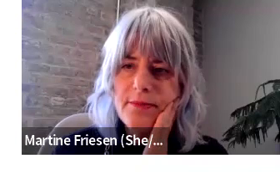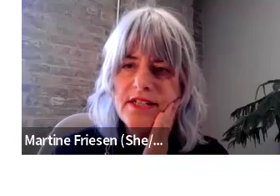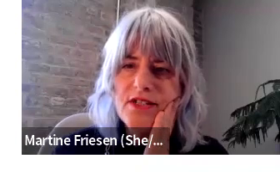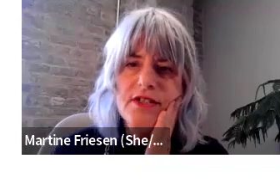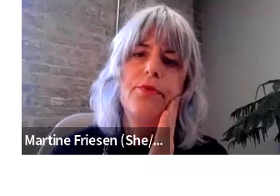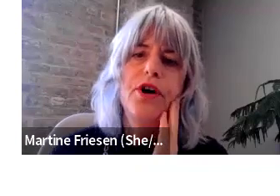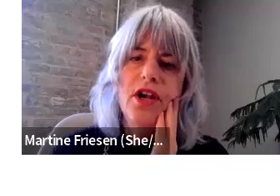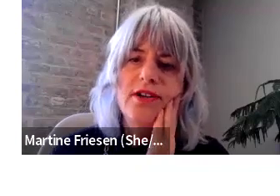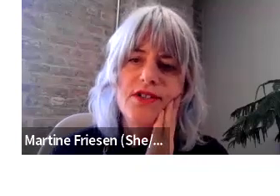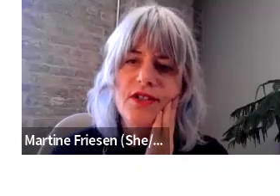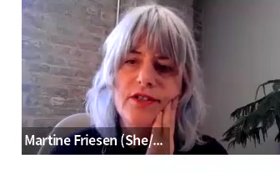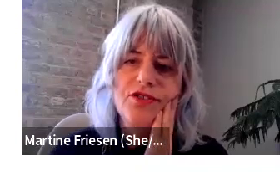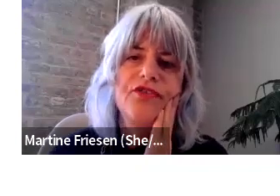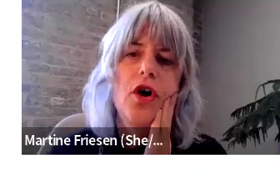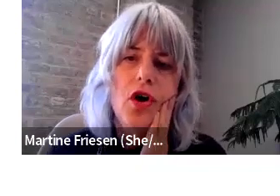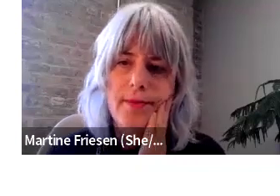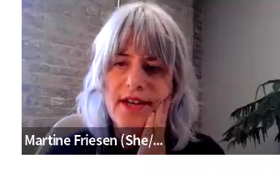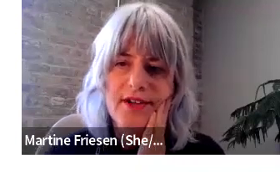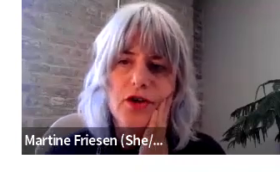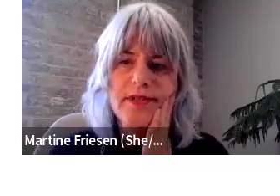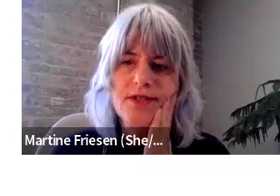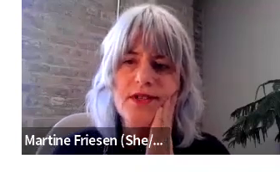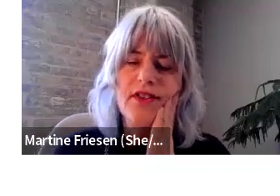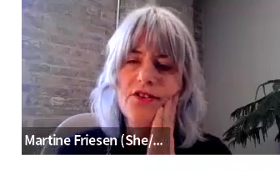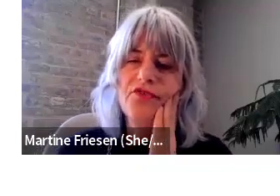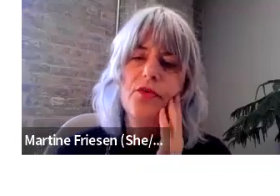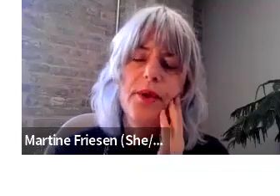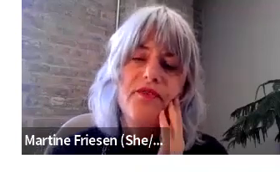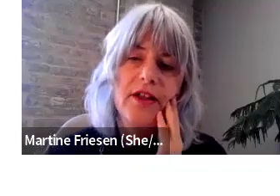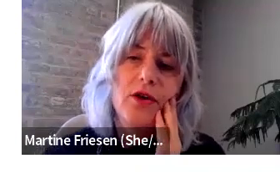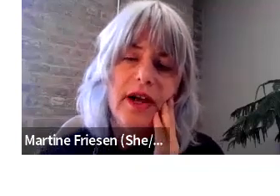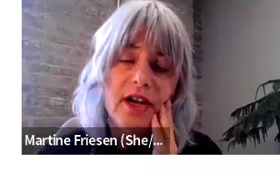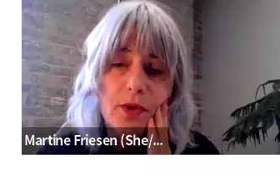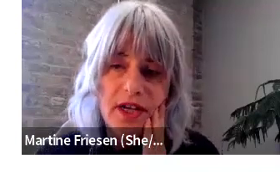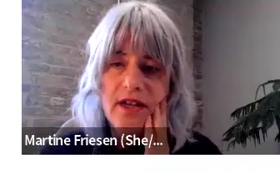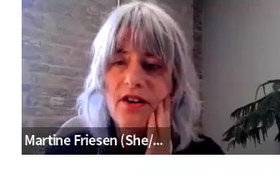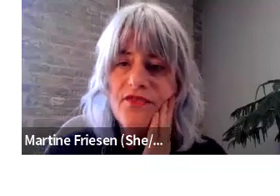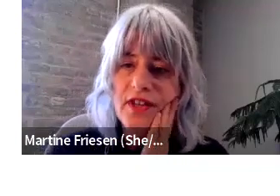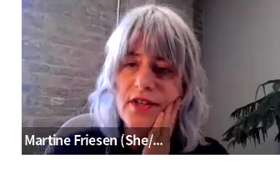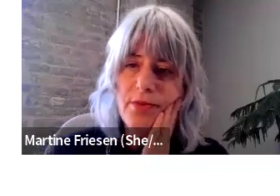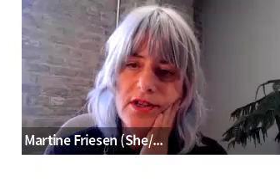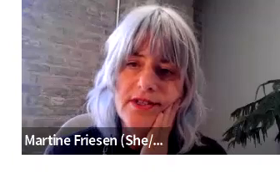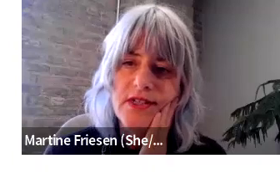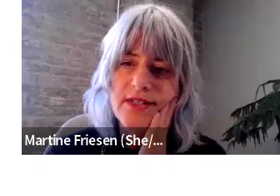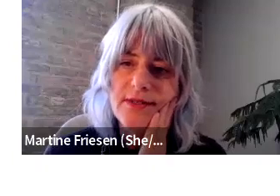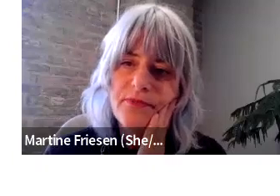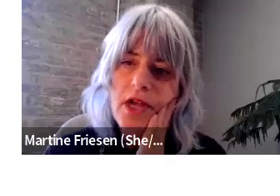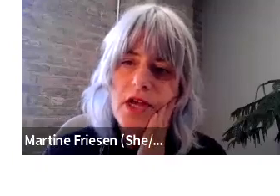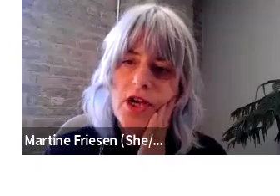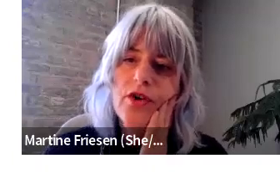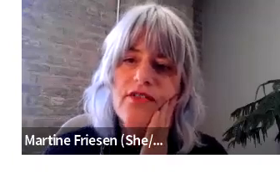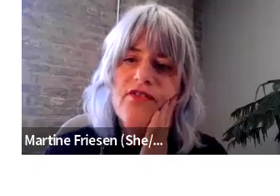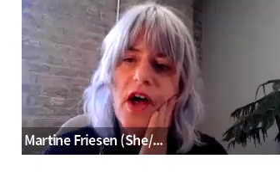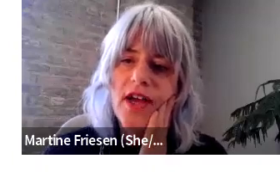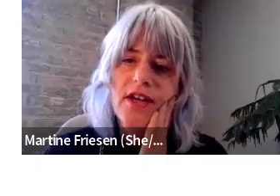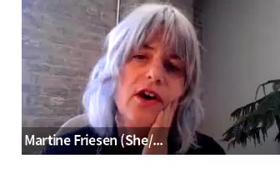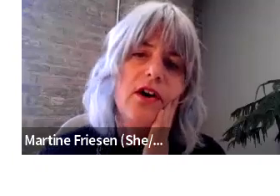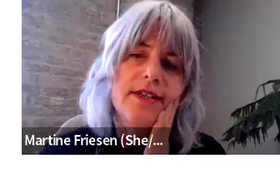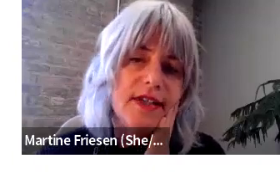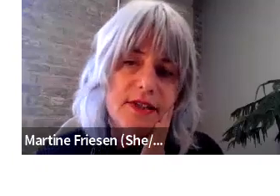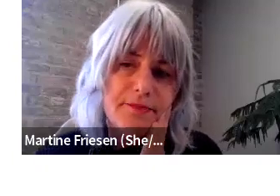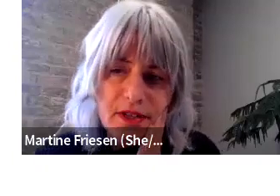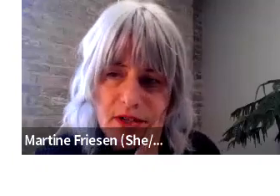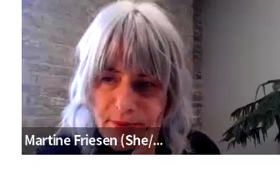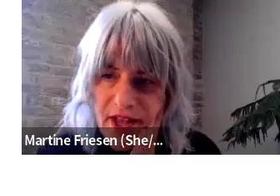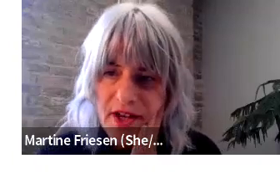MAC is committed to supporting arts and culture for all Manitobans, and therefore we value equity in our funding policies. You can find